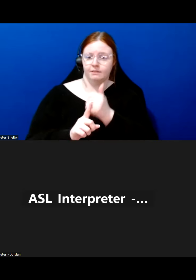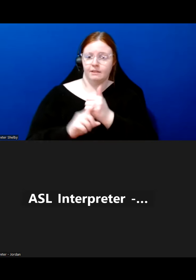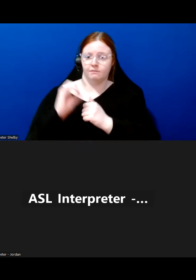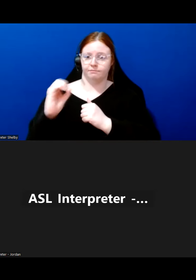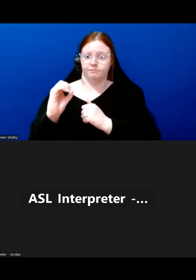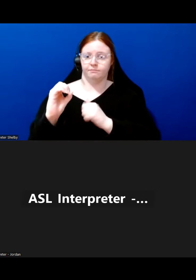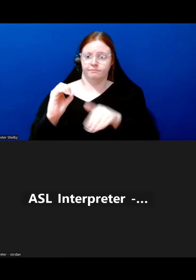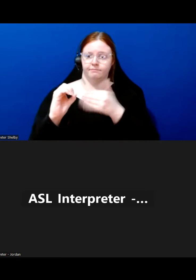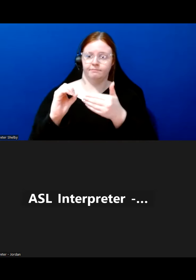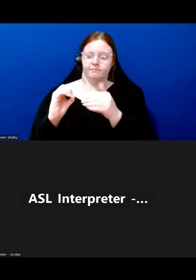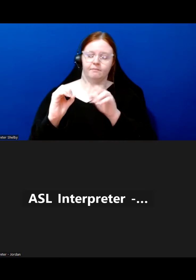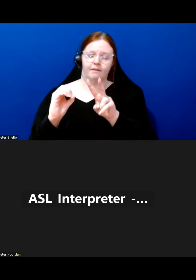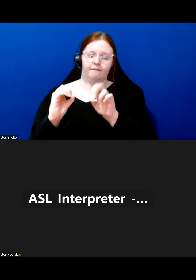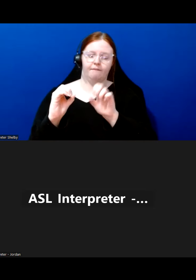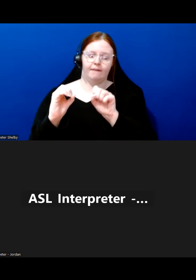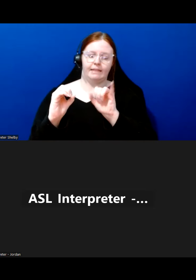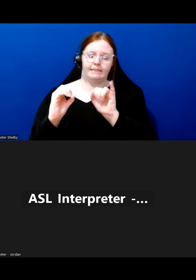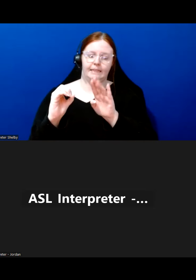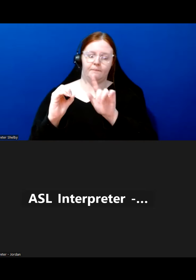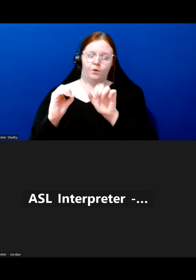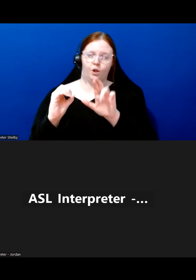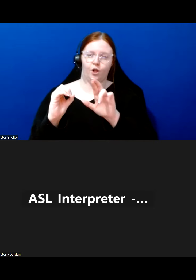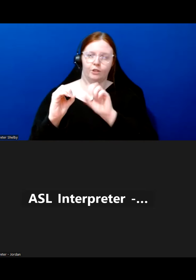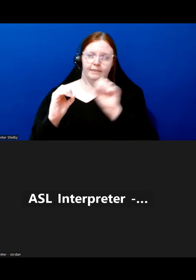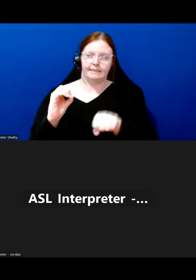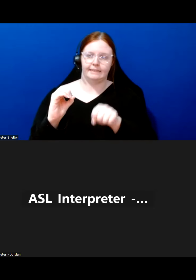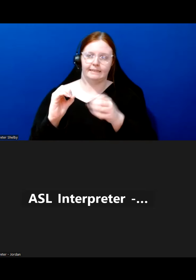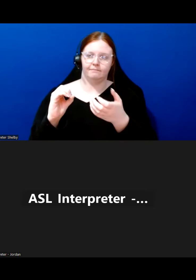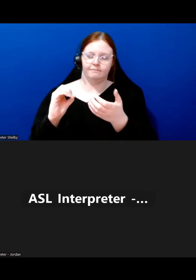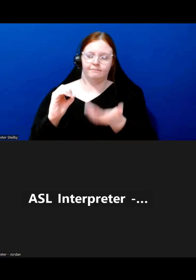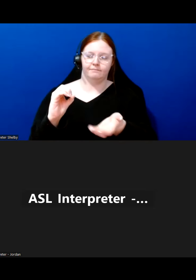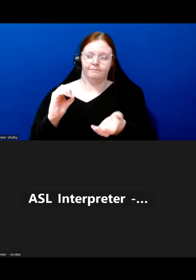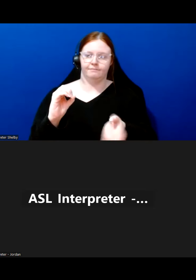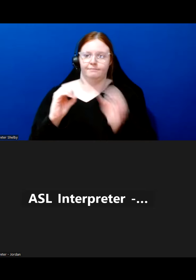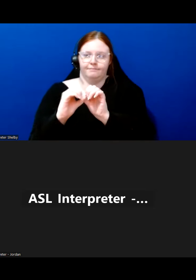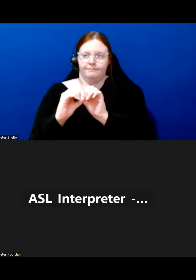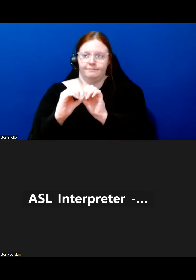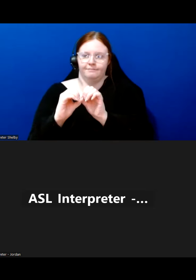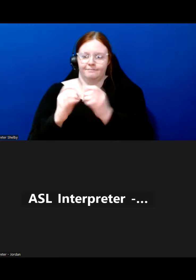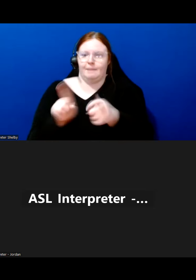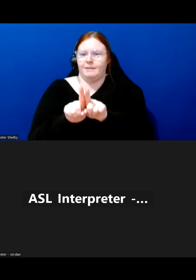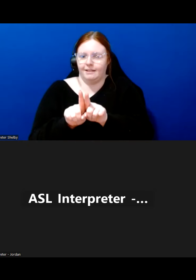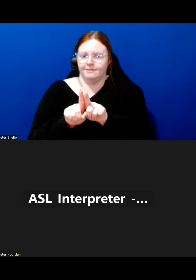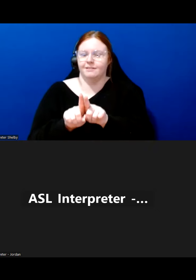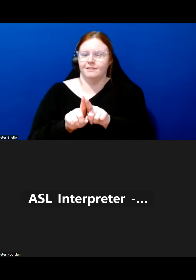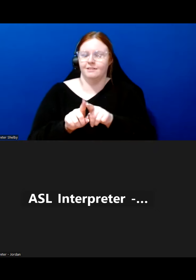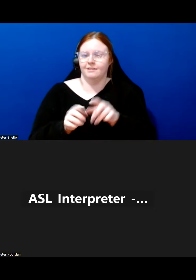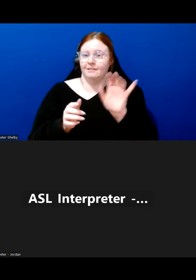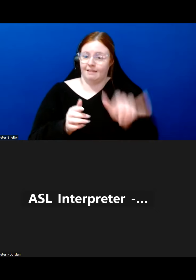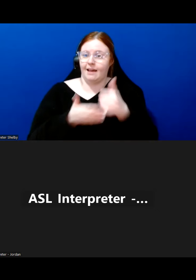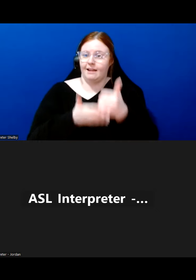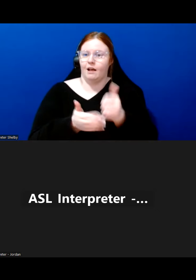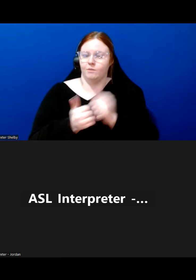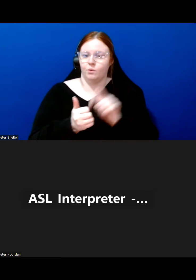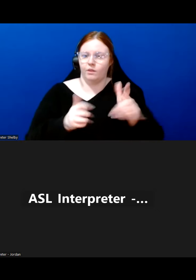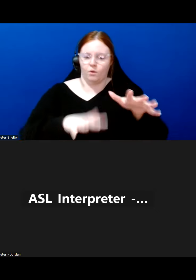vestibular system. And that is one of the main balance centers of your entire body. And it tells you where you are in space and everything